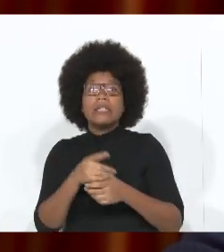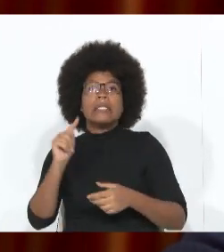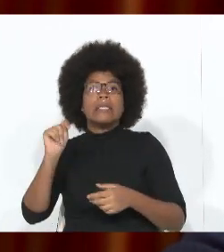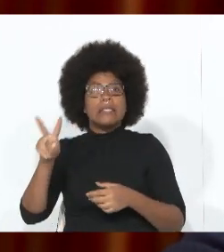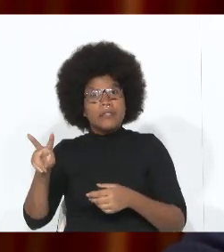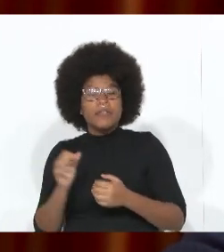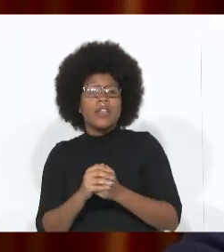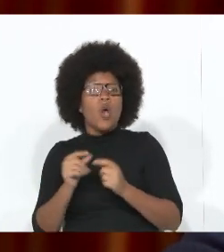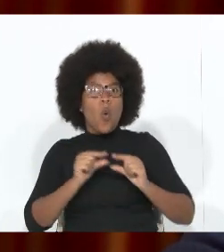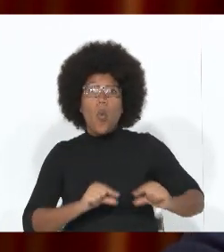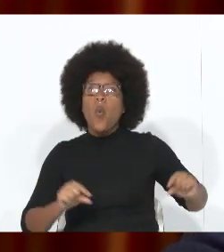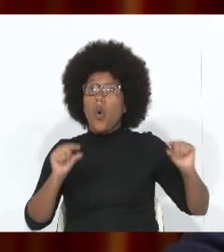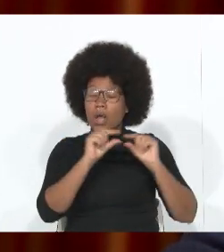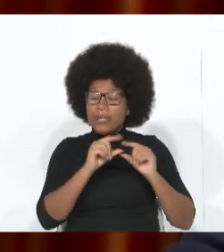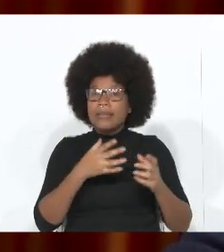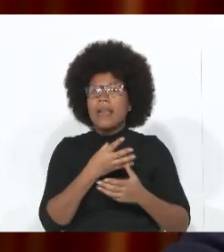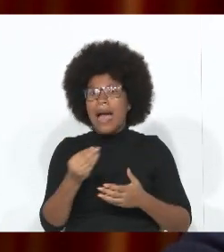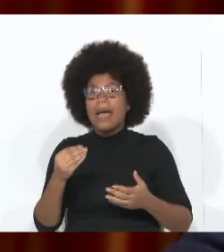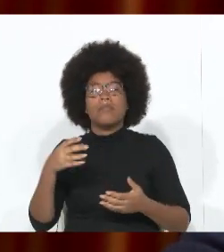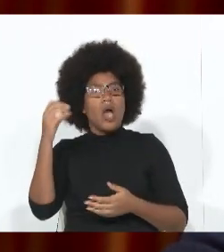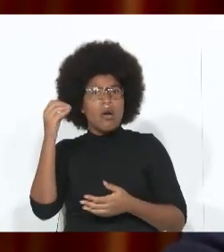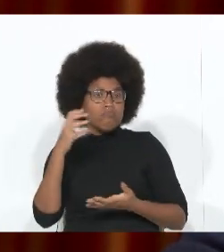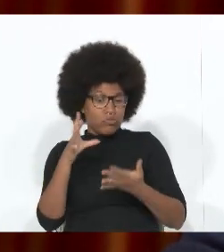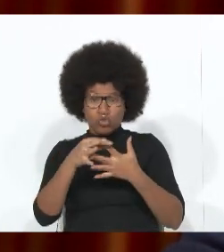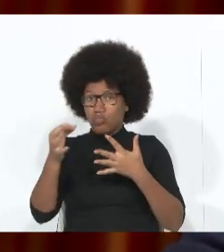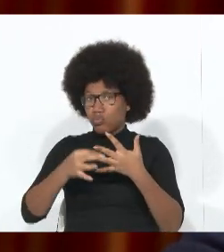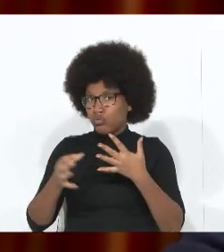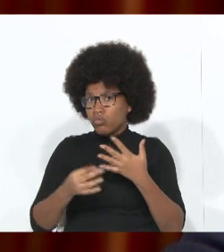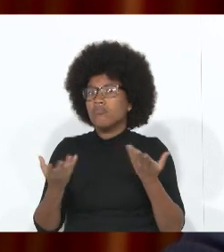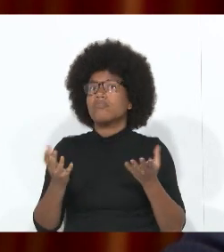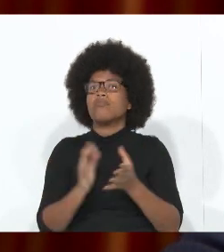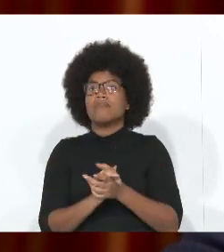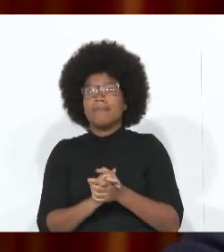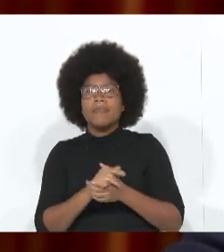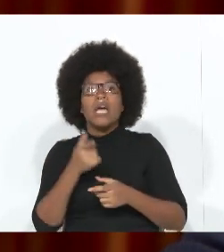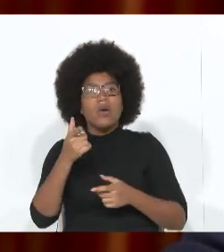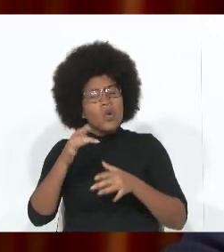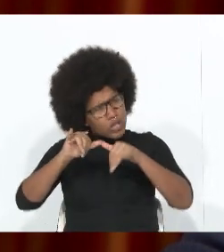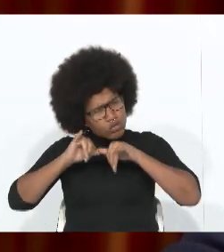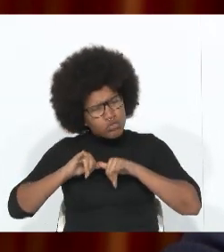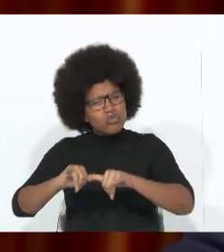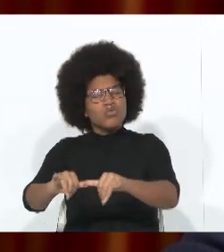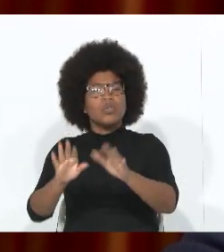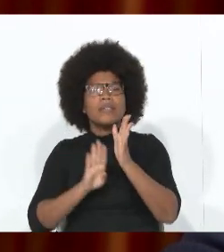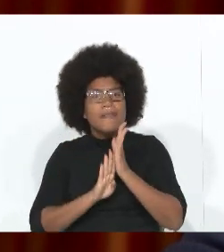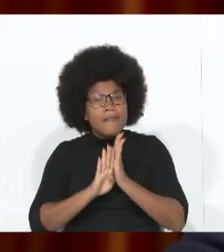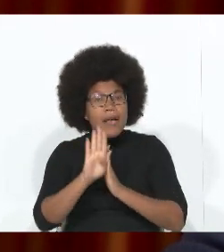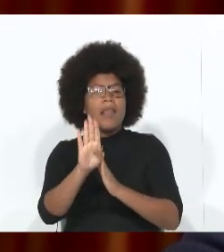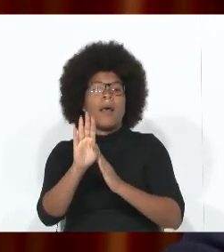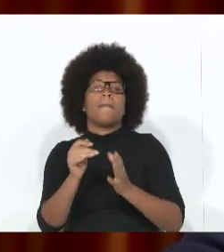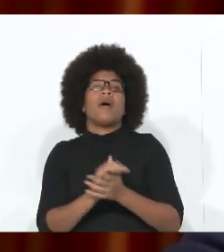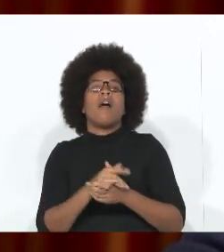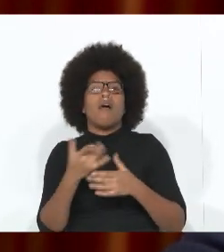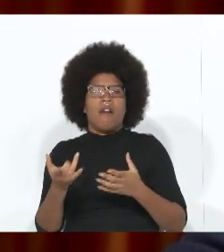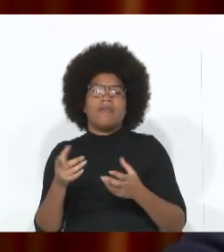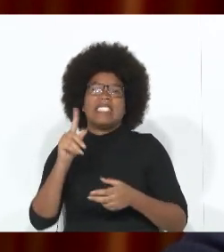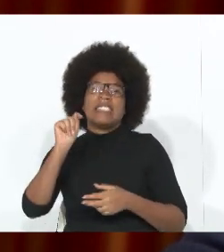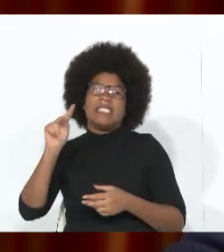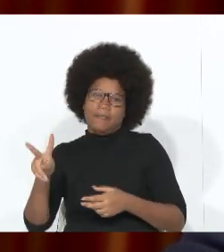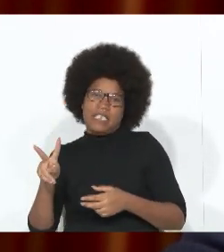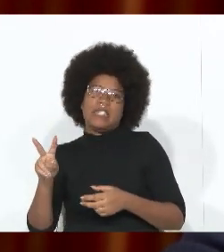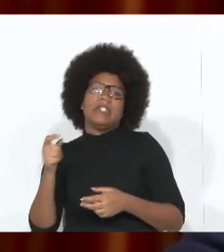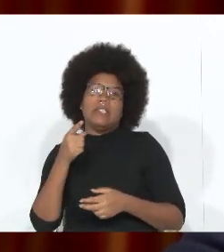and options. The authority is working towards the continued development of the broadcasting sector